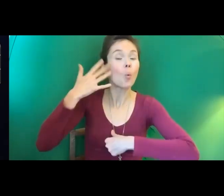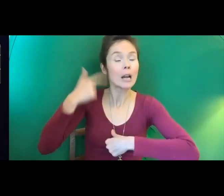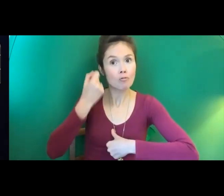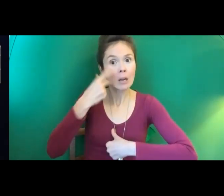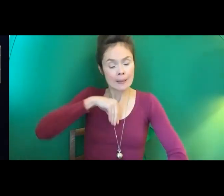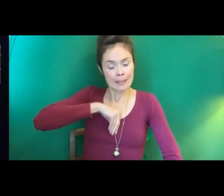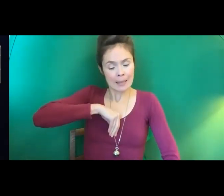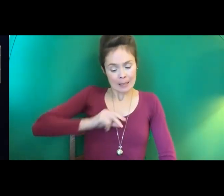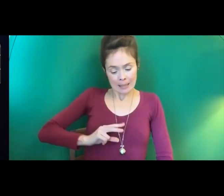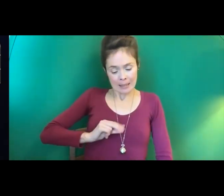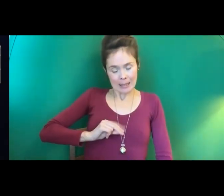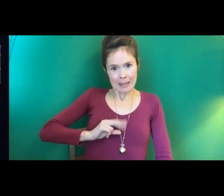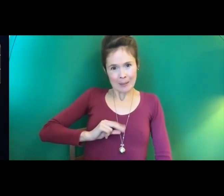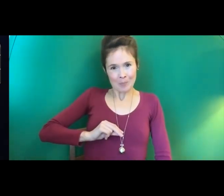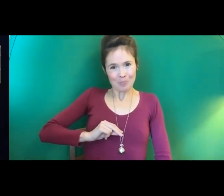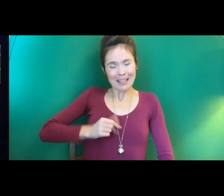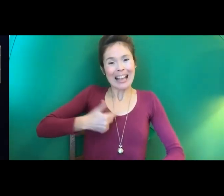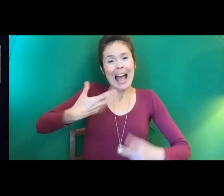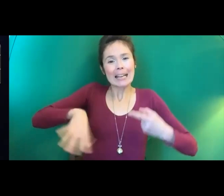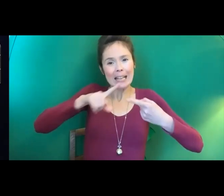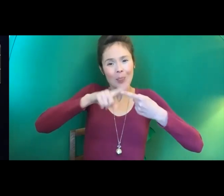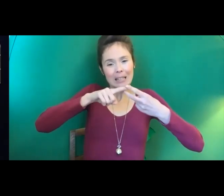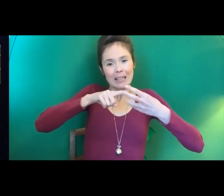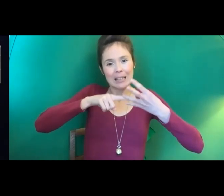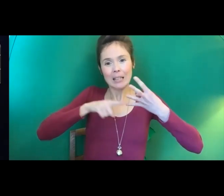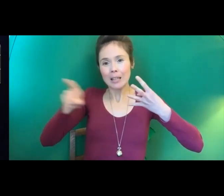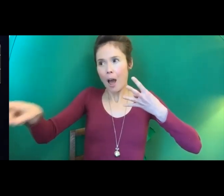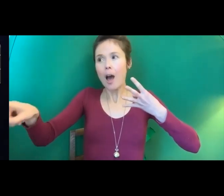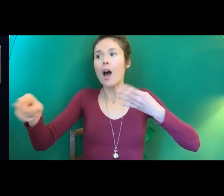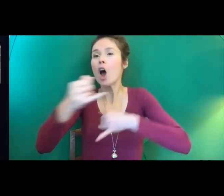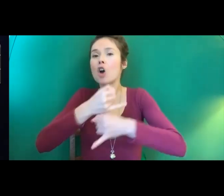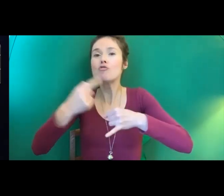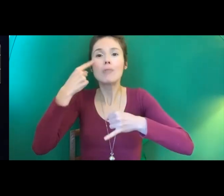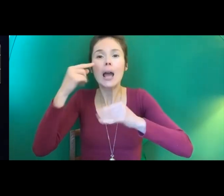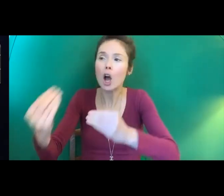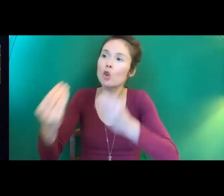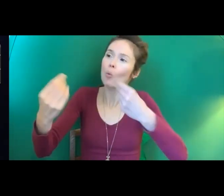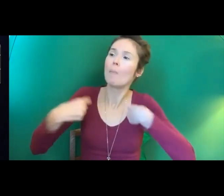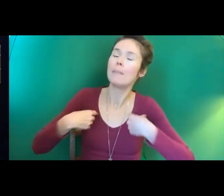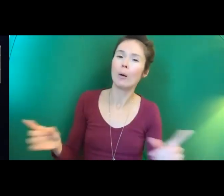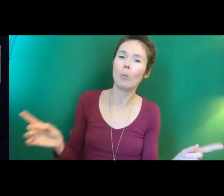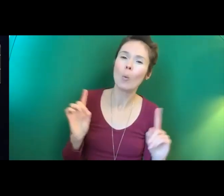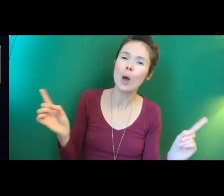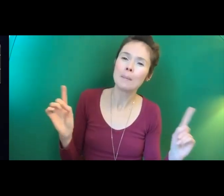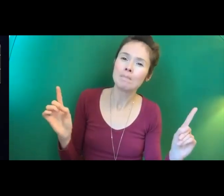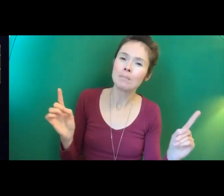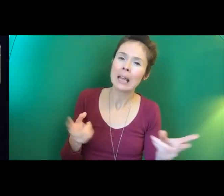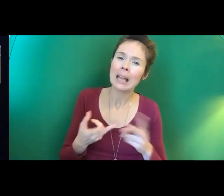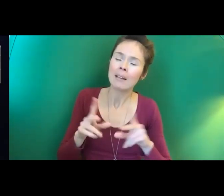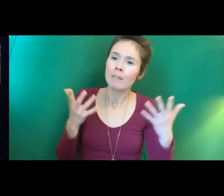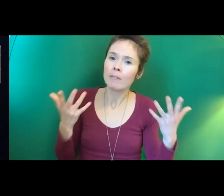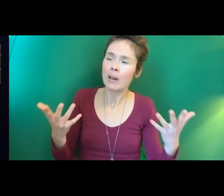And Grey Eye taught me this kind of thing about literally, if you don't have